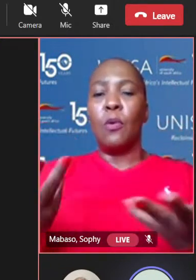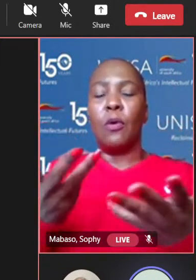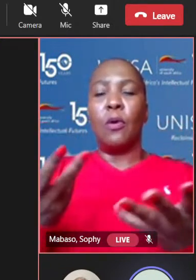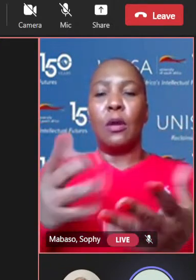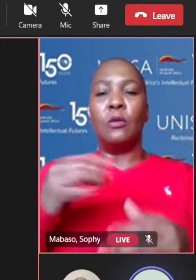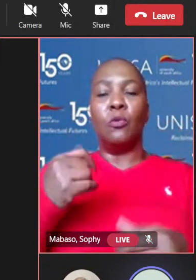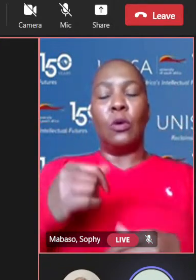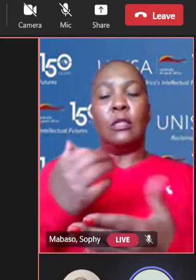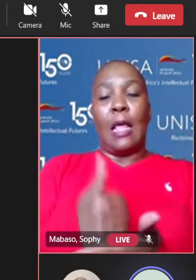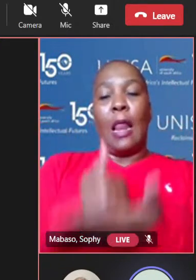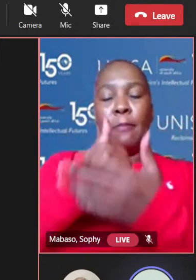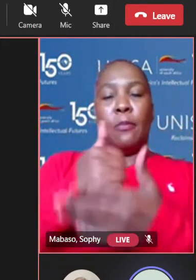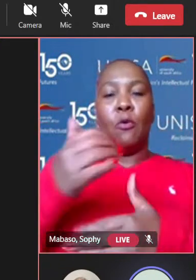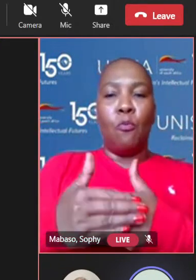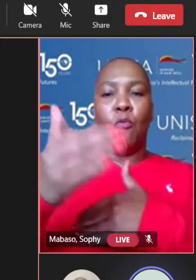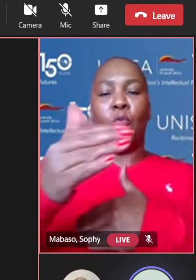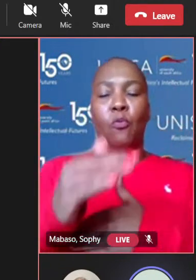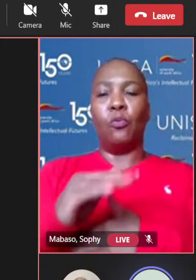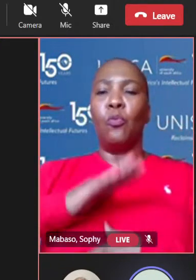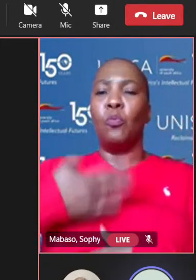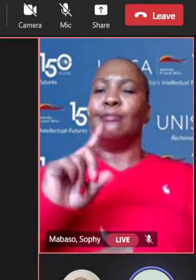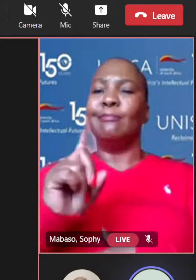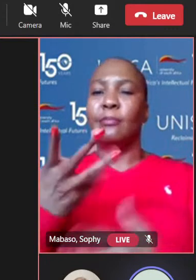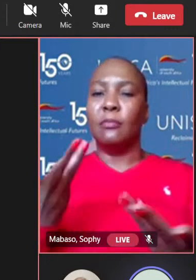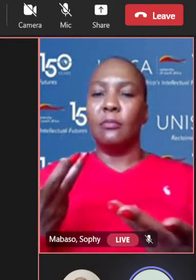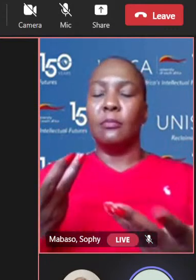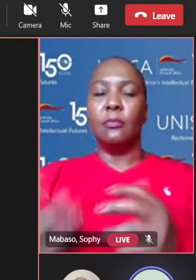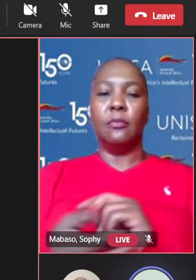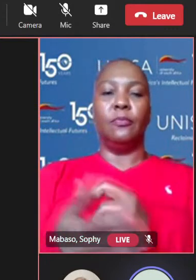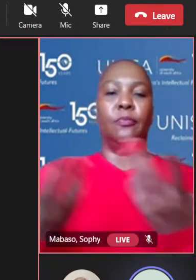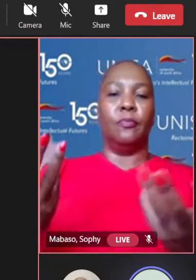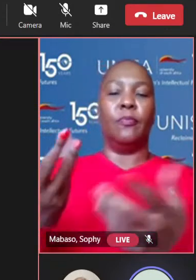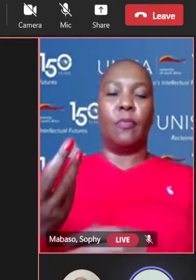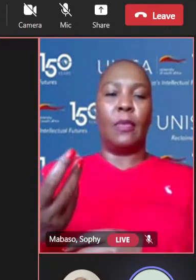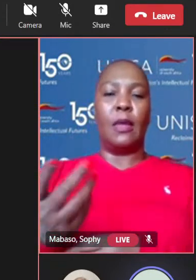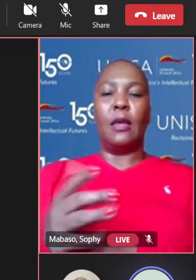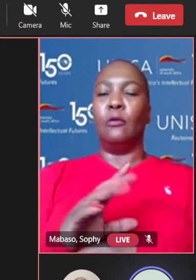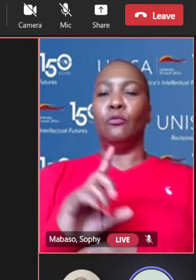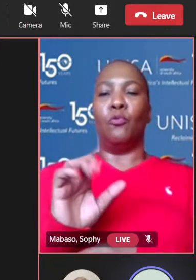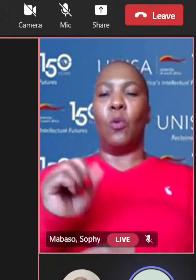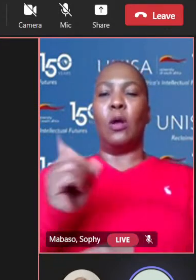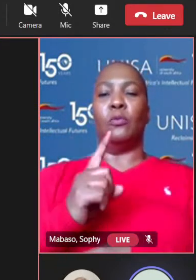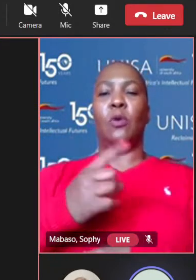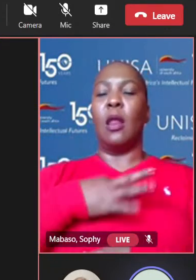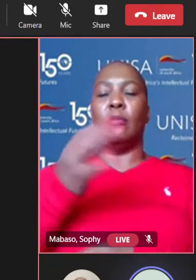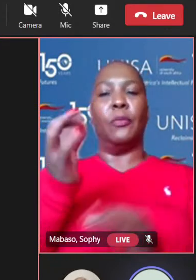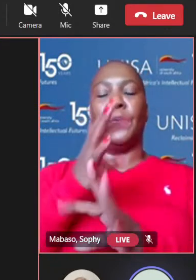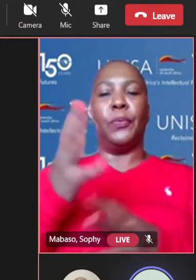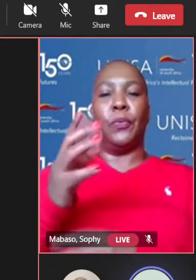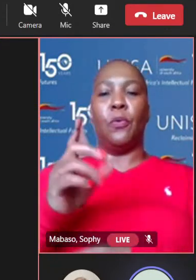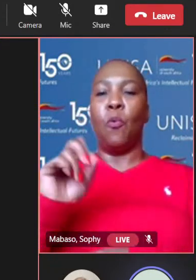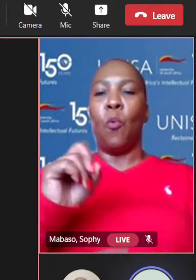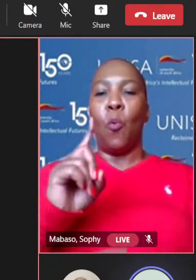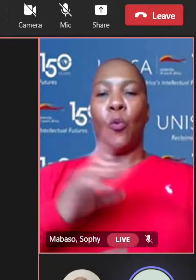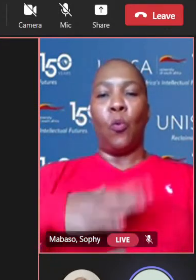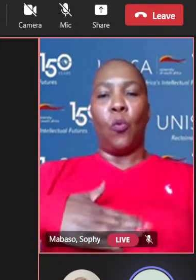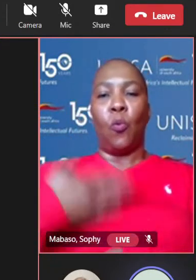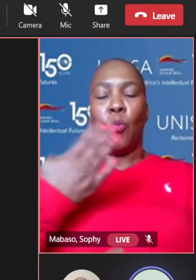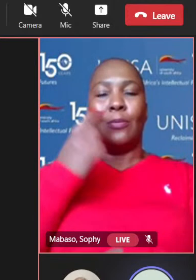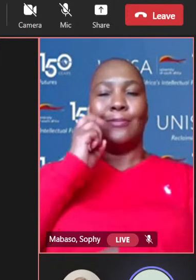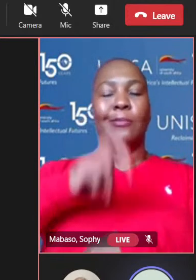forward. What do you want? Okay, it's not what do you like. What do you want and what do you need? So you need